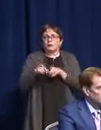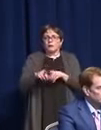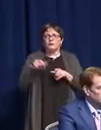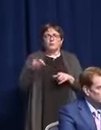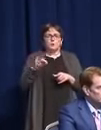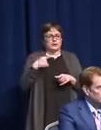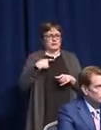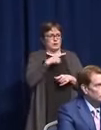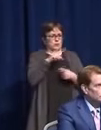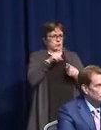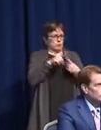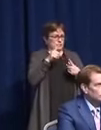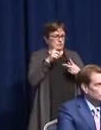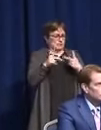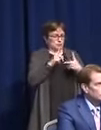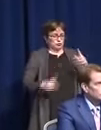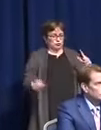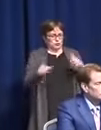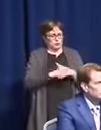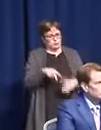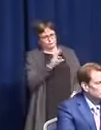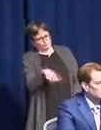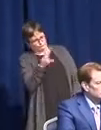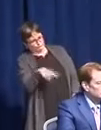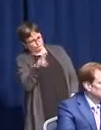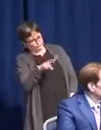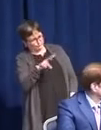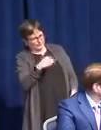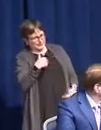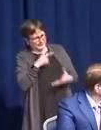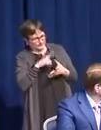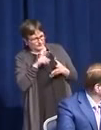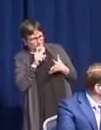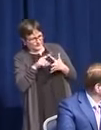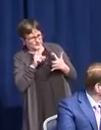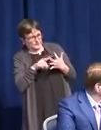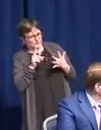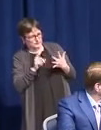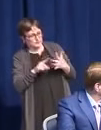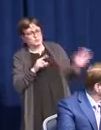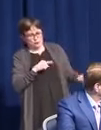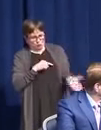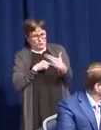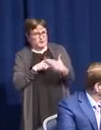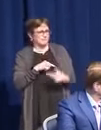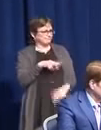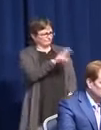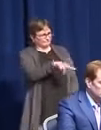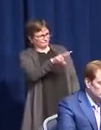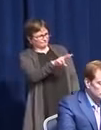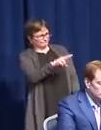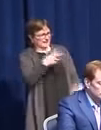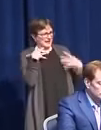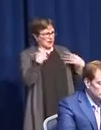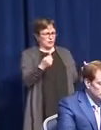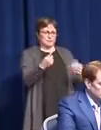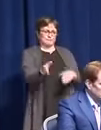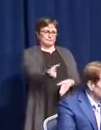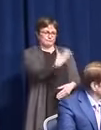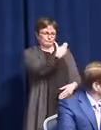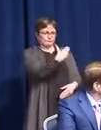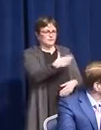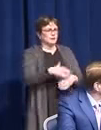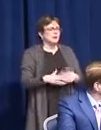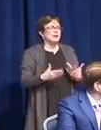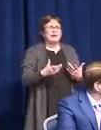symptomatic, that are displaying those and that we think have it. I'll use the word waste. To